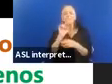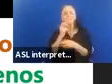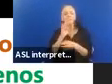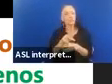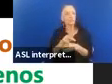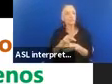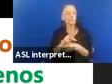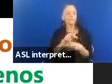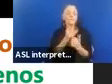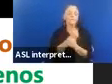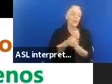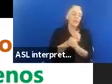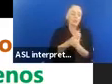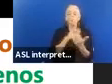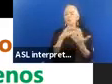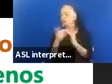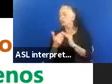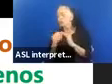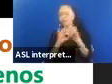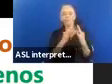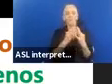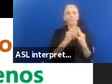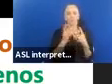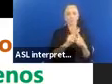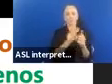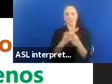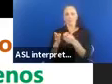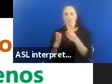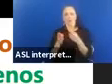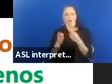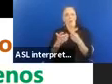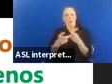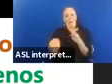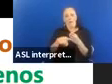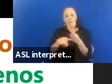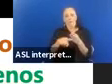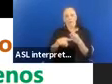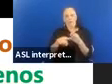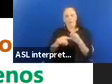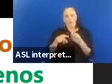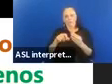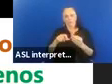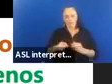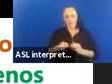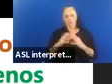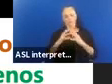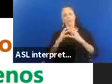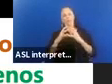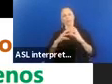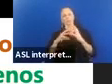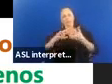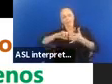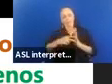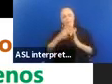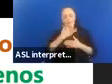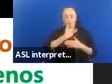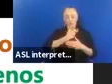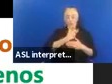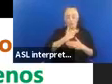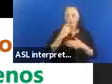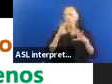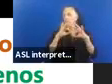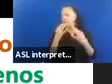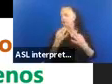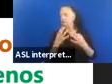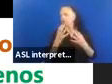ways that we have made meaning of ourselves and the relatives around us and within us. And it's varied